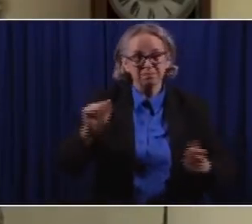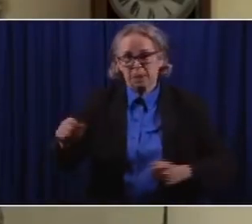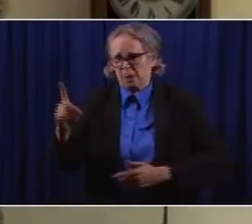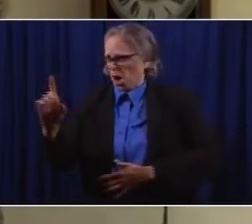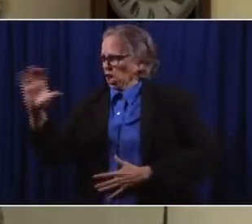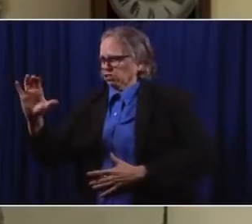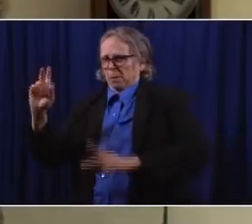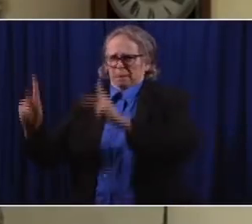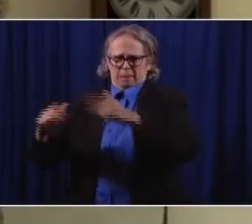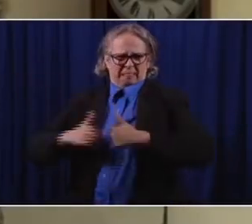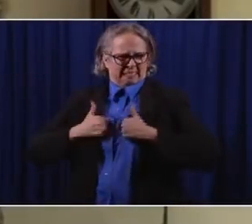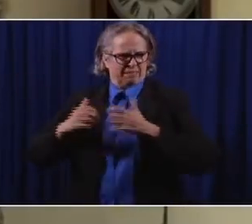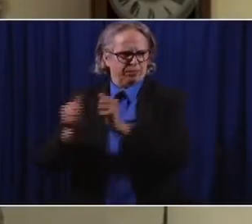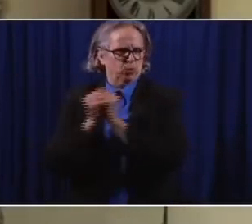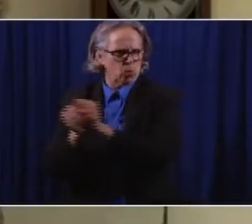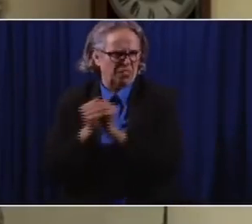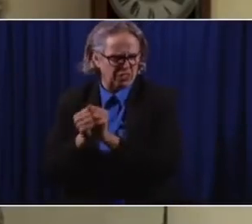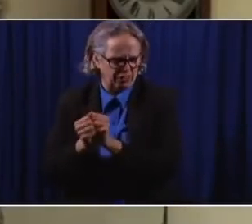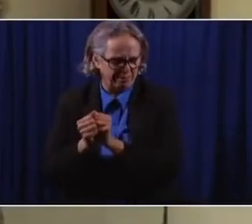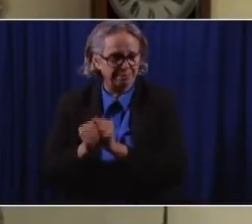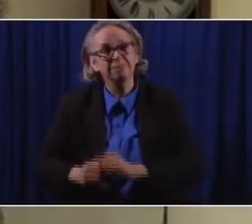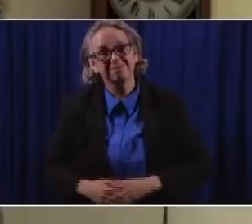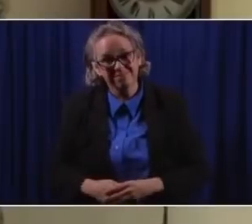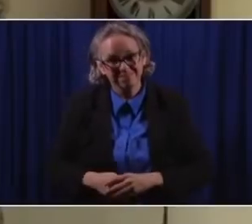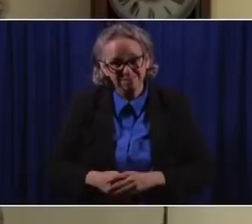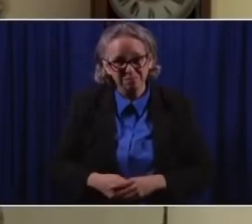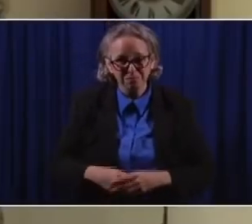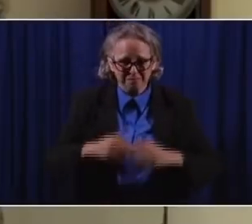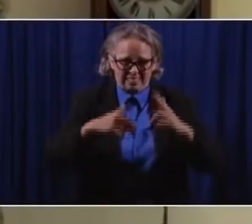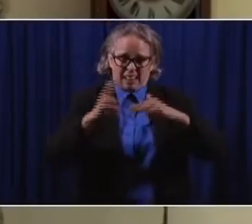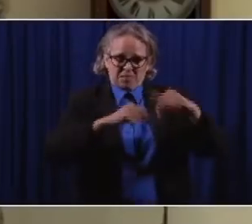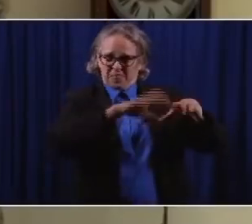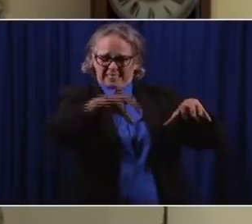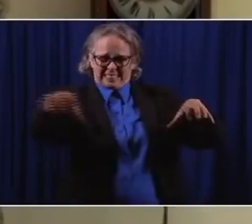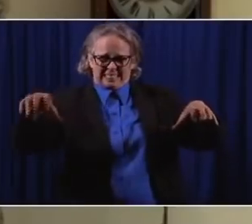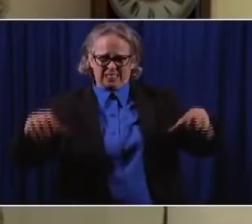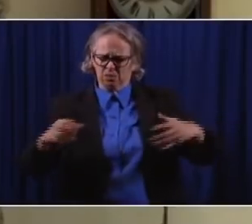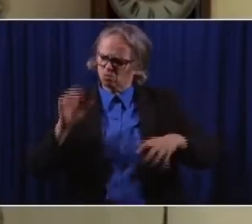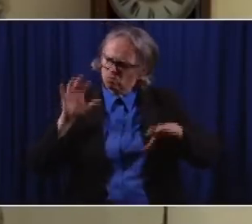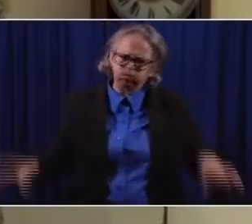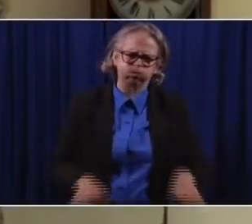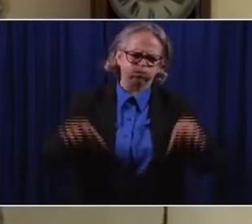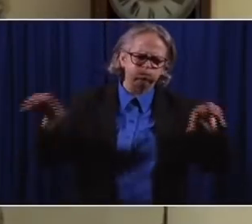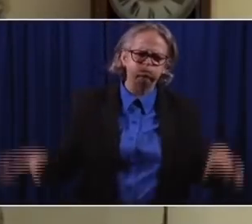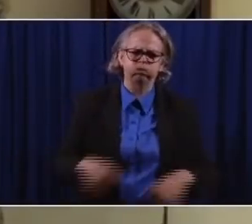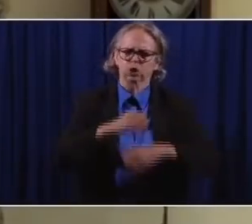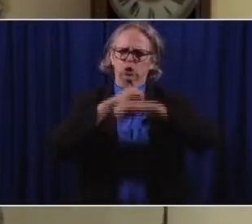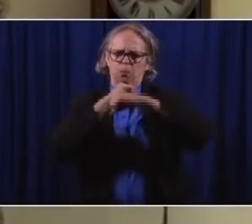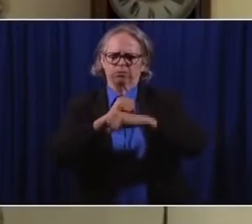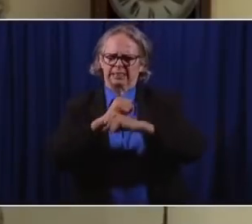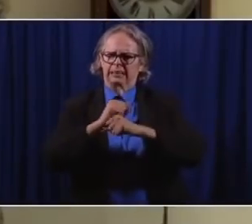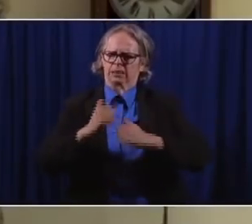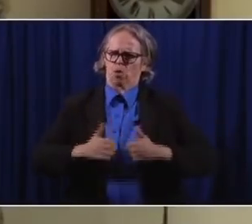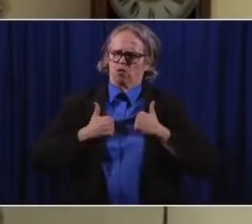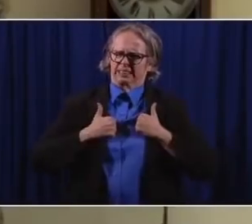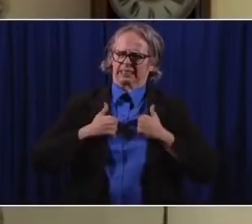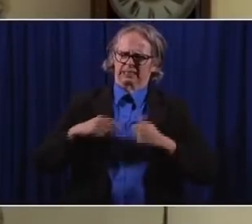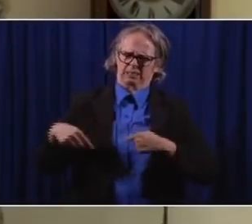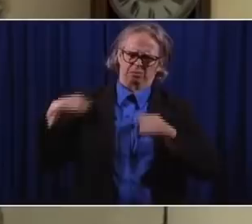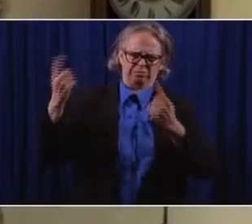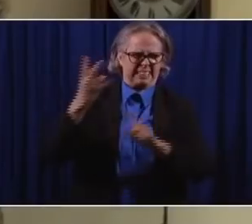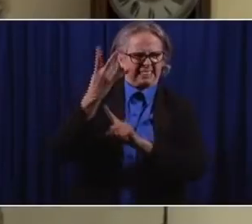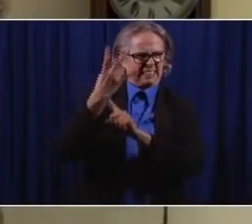and direct service providers have worked hard to keep residents safe during the last 7 months. Like